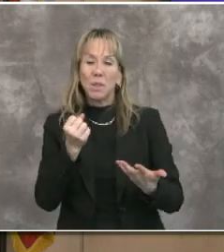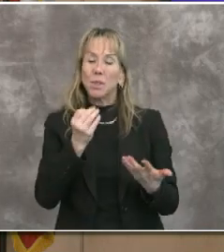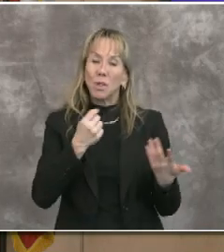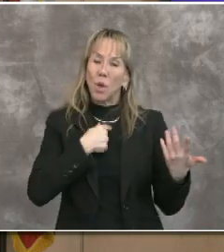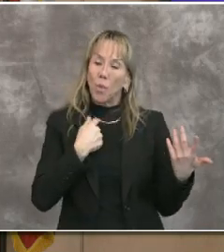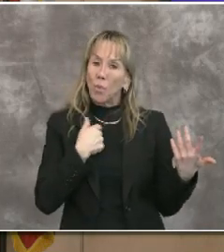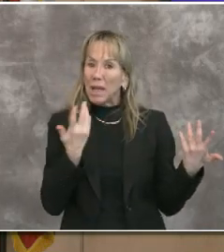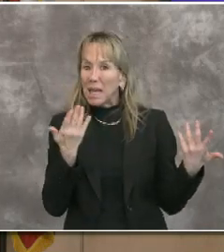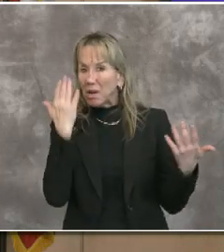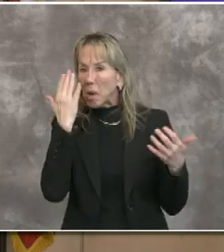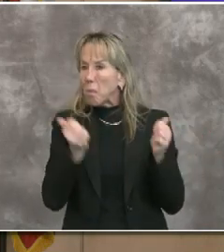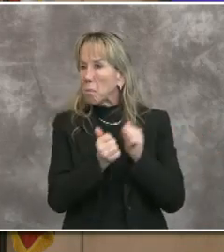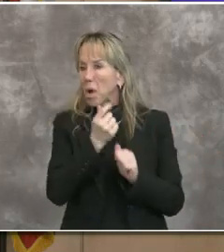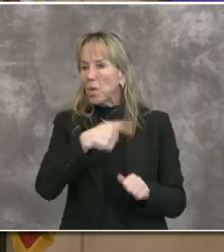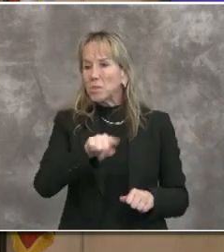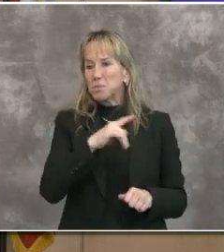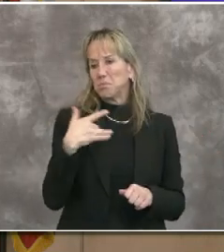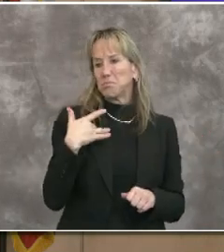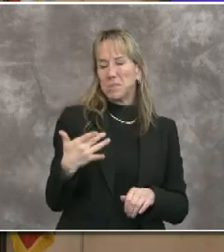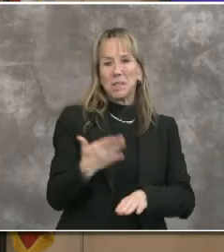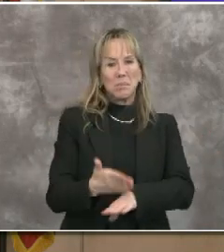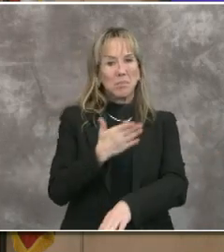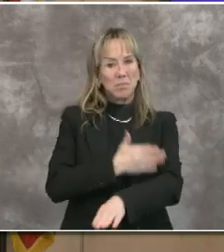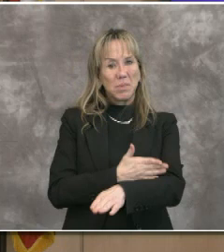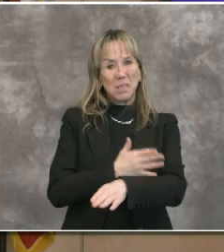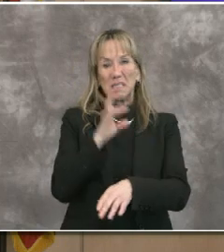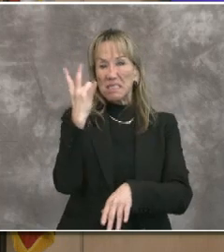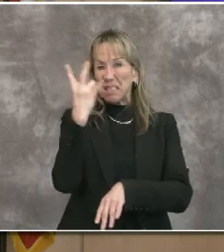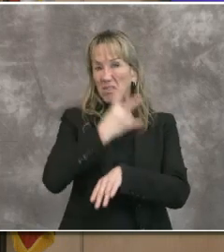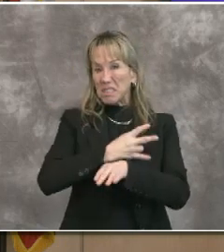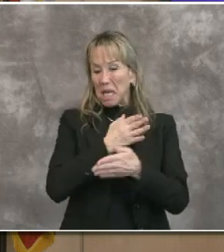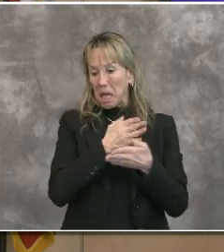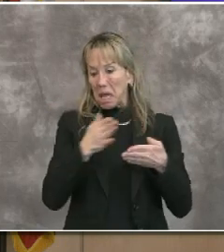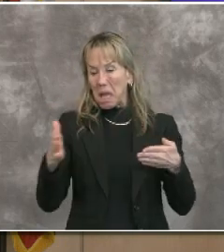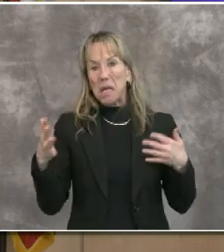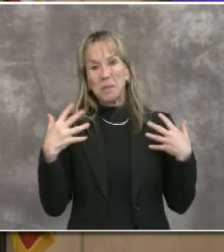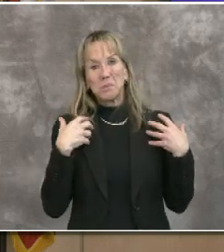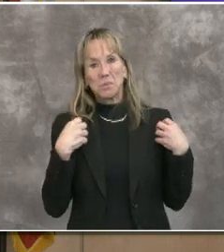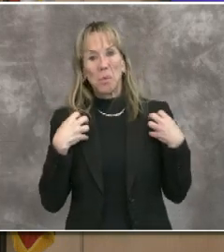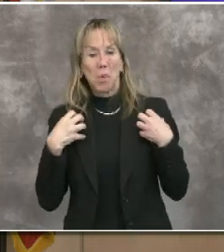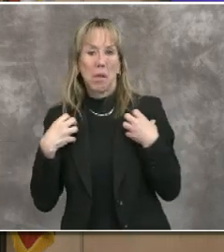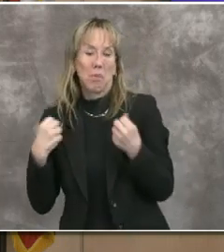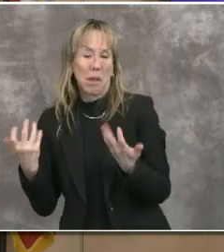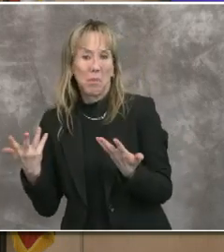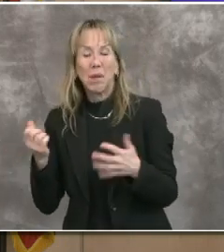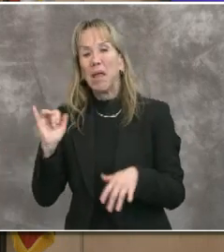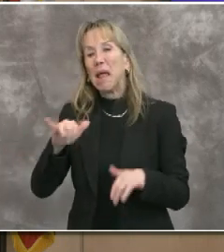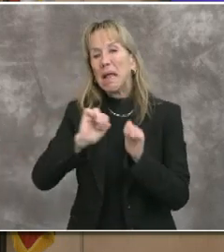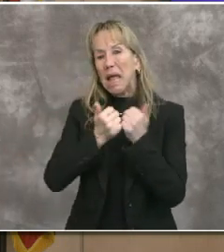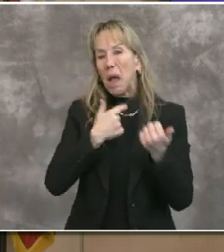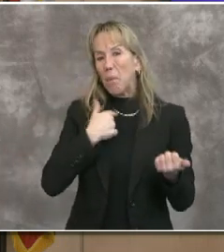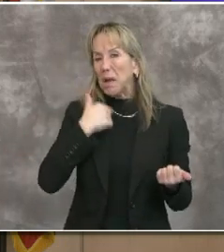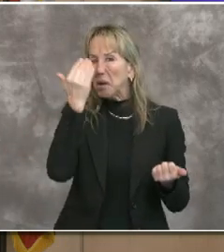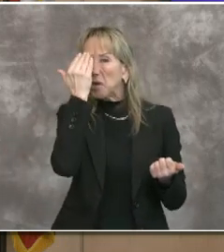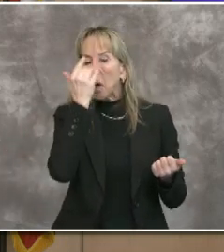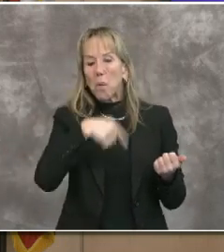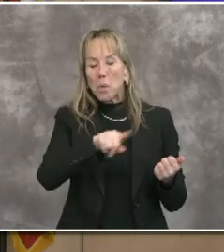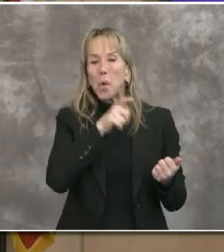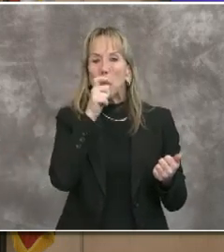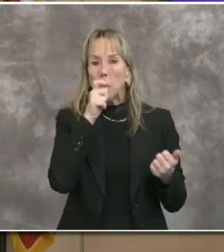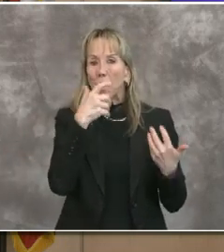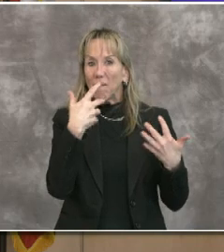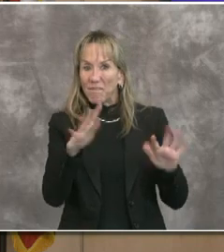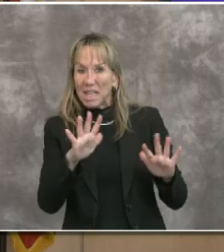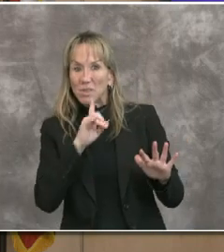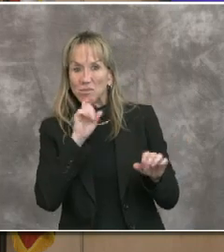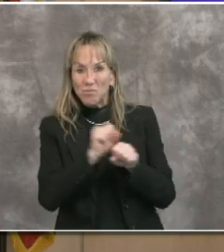course of 7 days, and that is how we get that estimate of people who are recovered versus still ill. So I